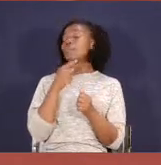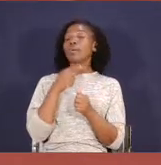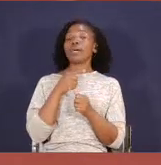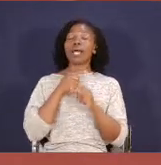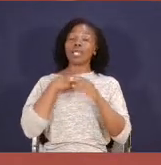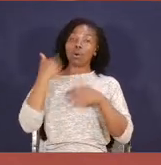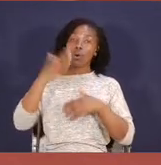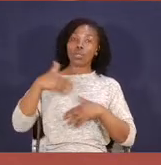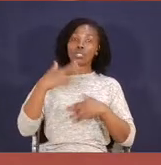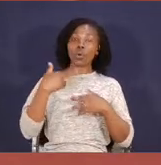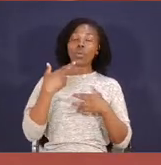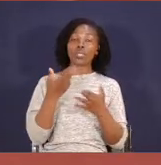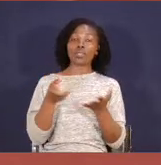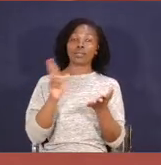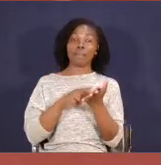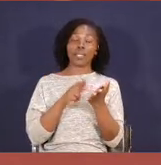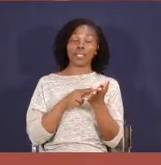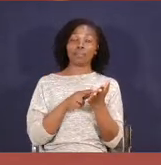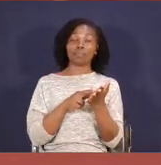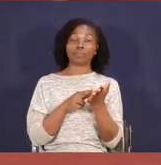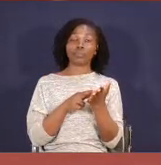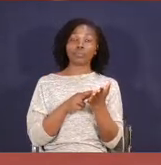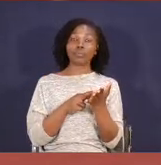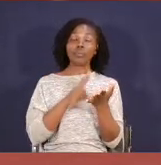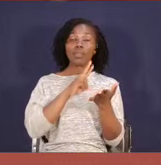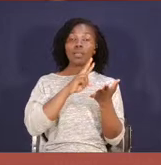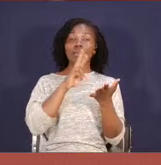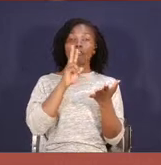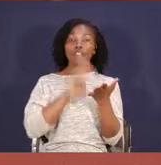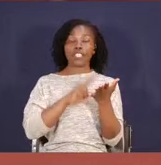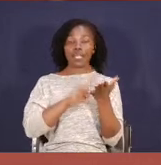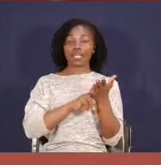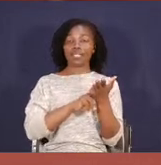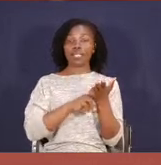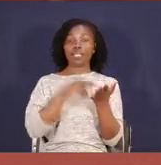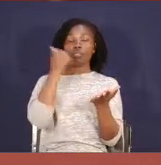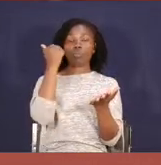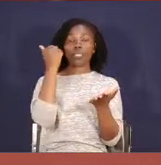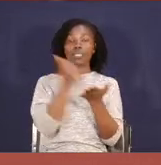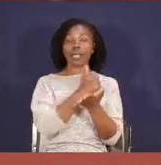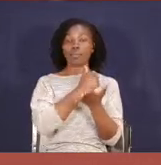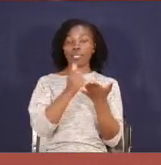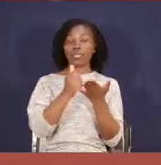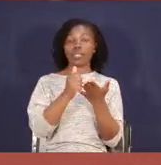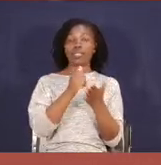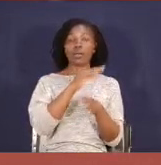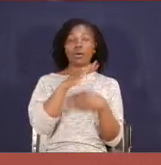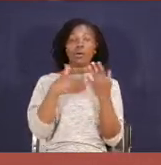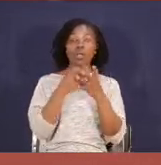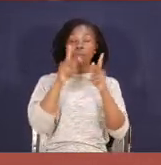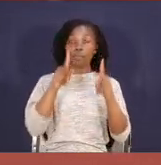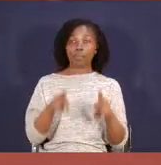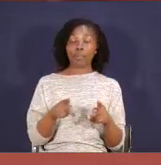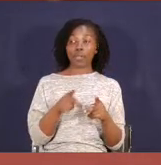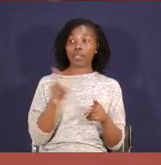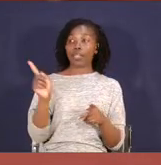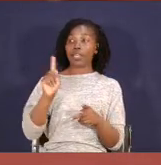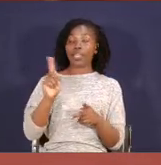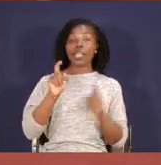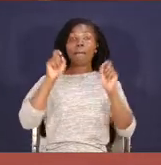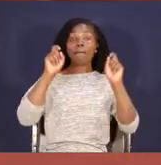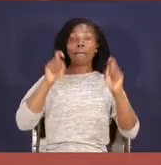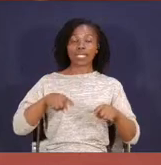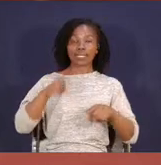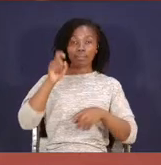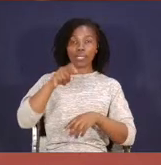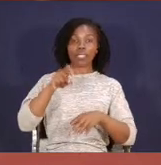of selfish because I'm saying, Lord, this my congregation must go to the ends of the earth. And my God, if you're going to use